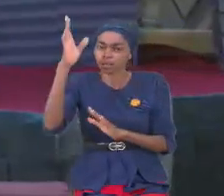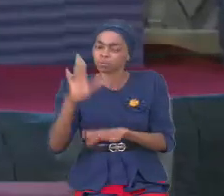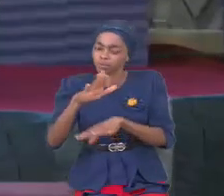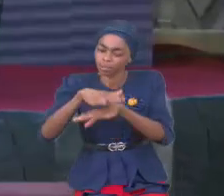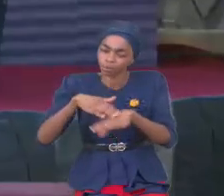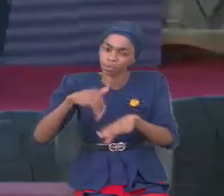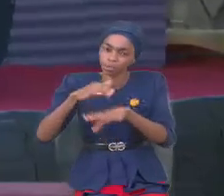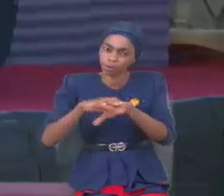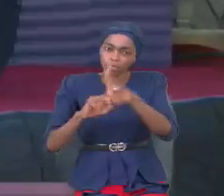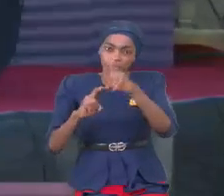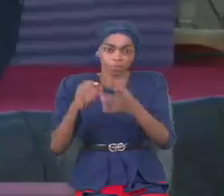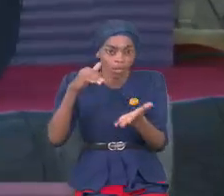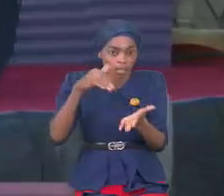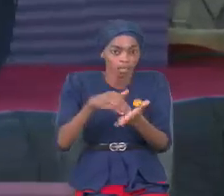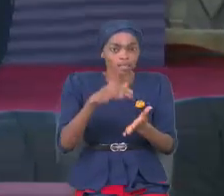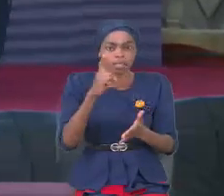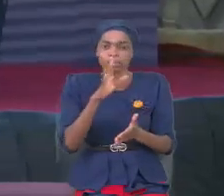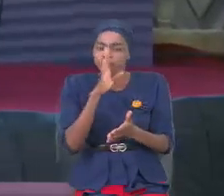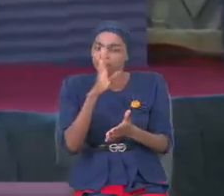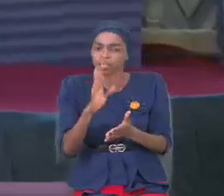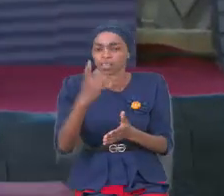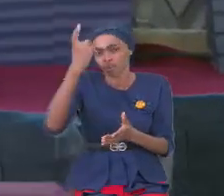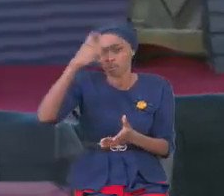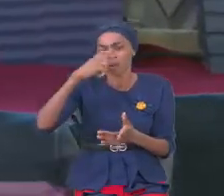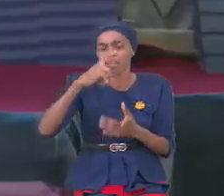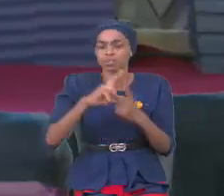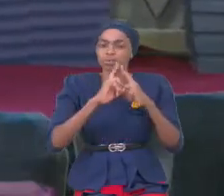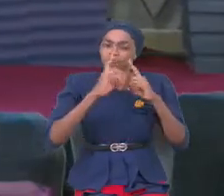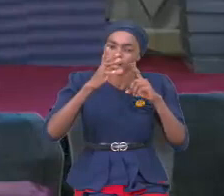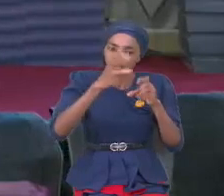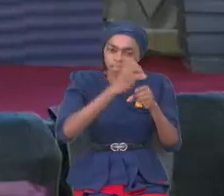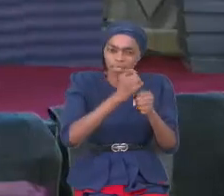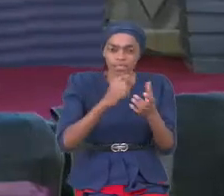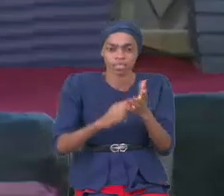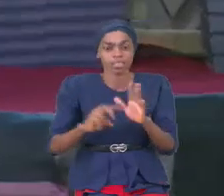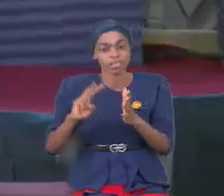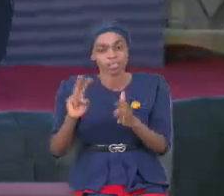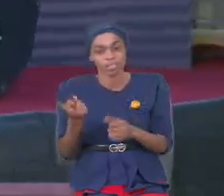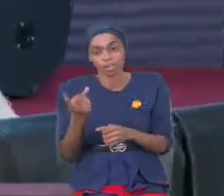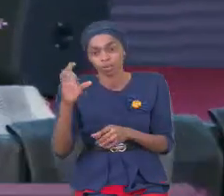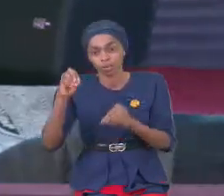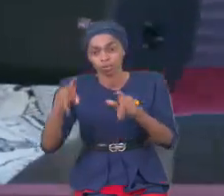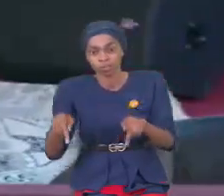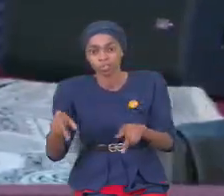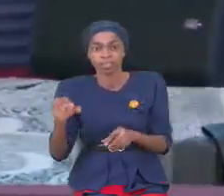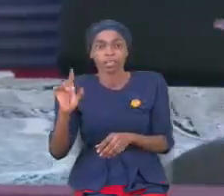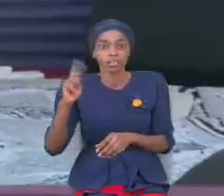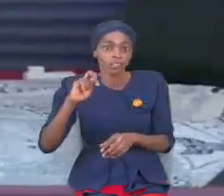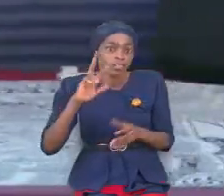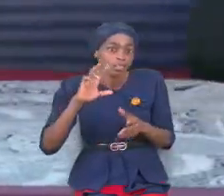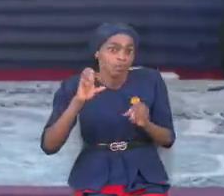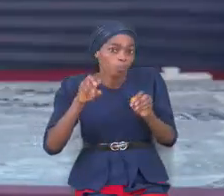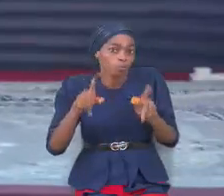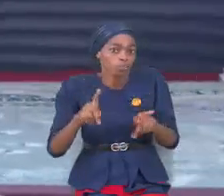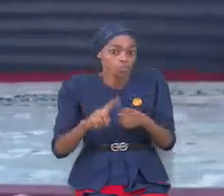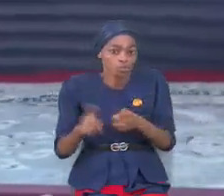this second chance, the chance to come into the service again, the second chance into service,